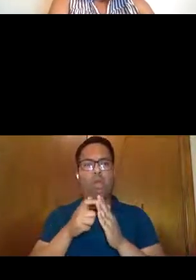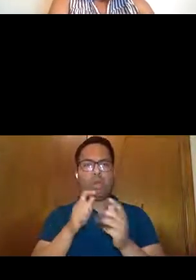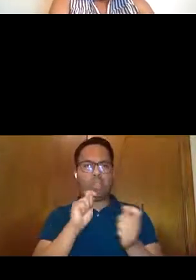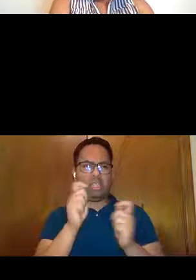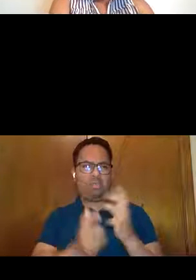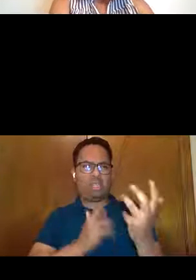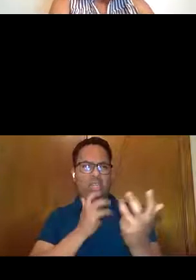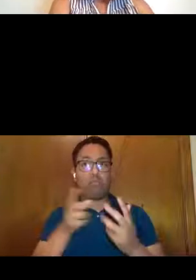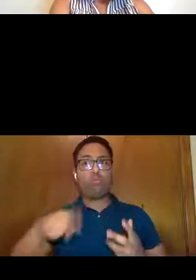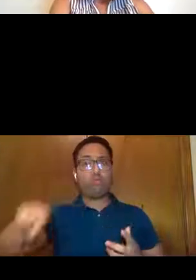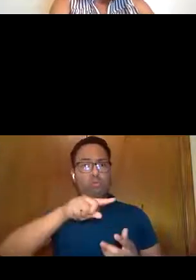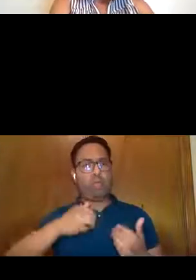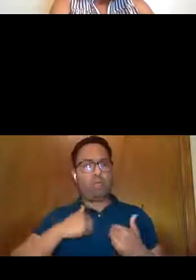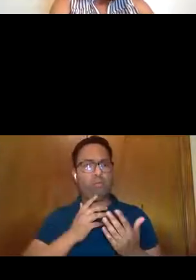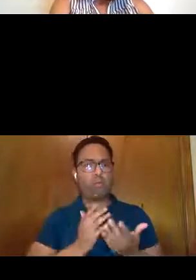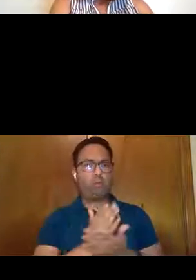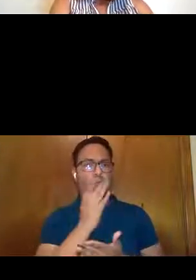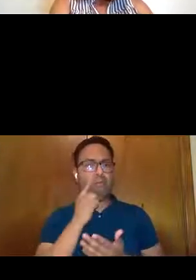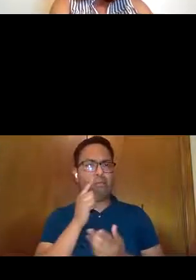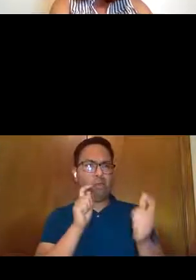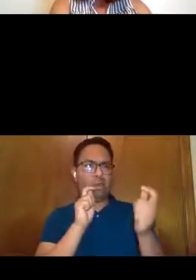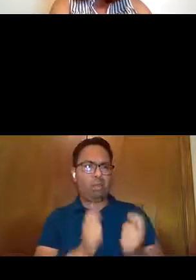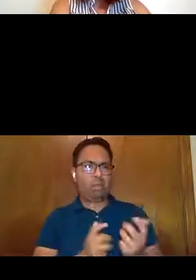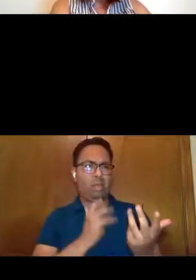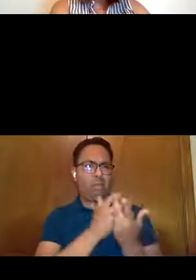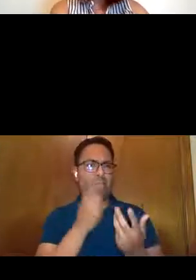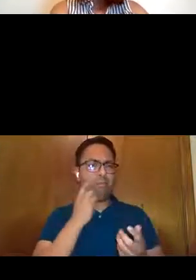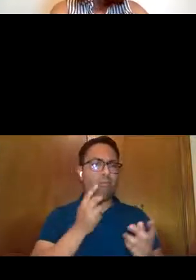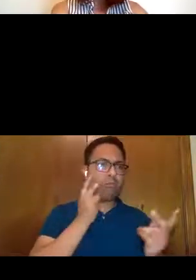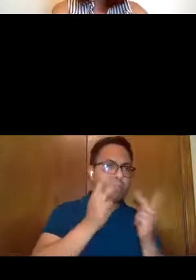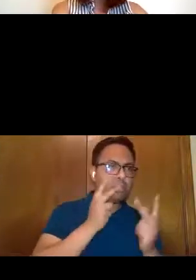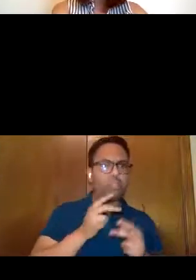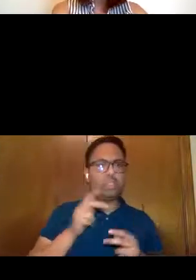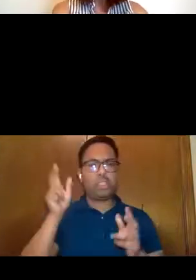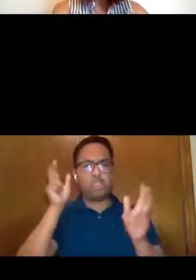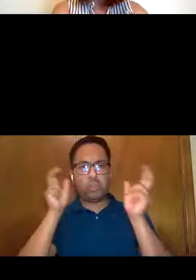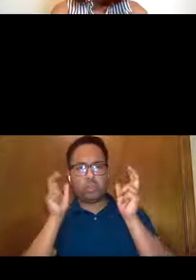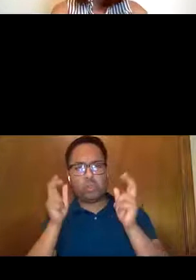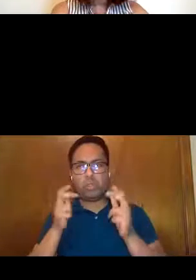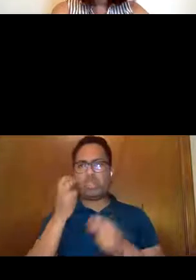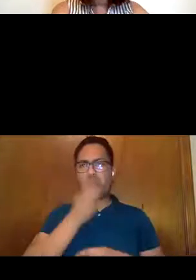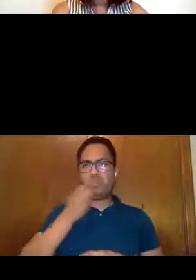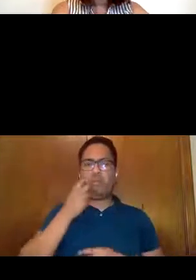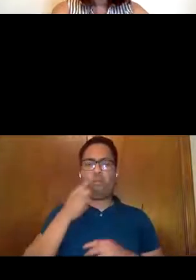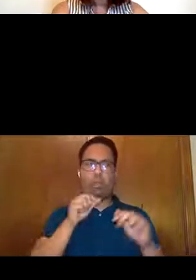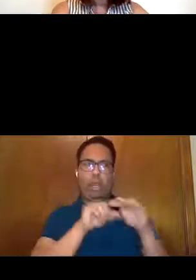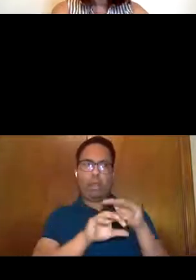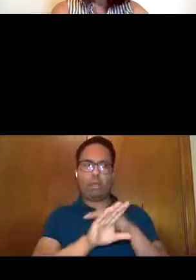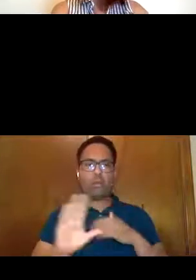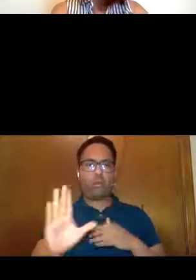to accommodations for these vision, hearing, and speech to be able to access your telemedicine